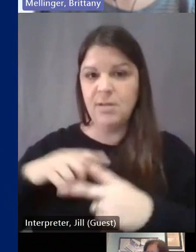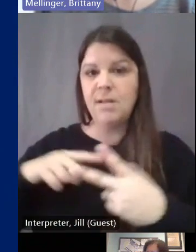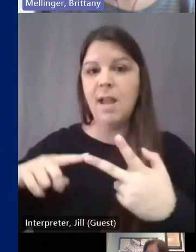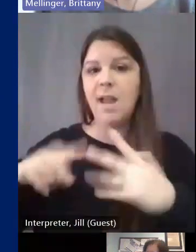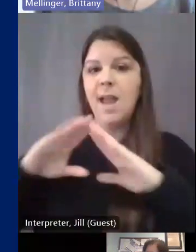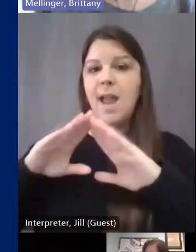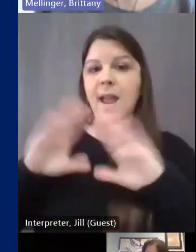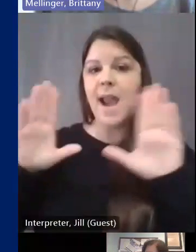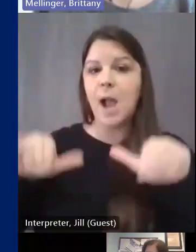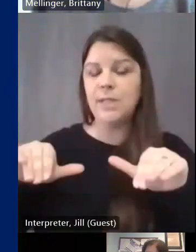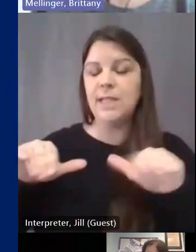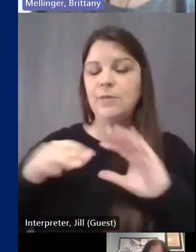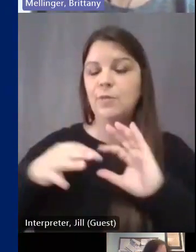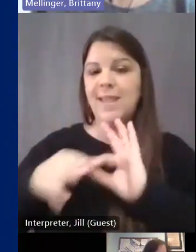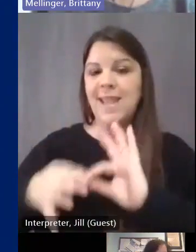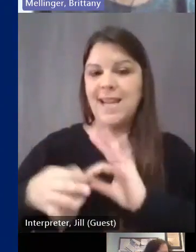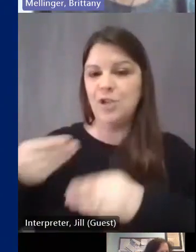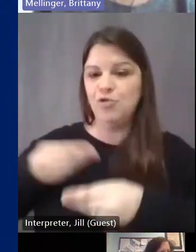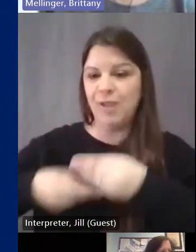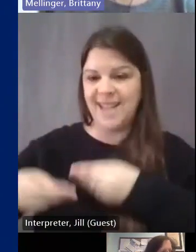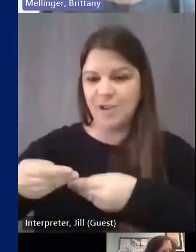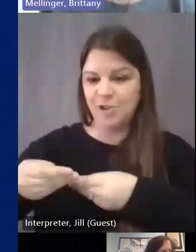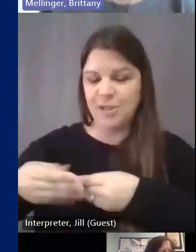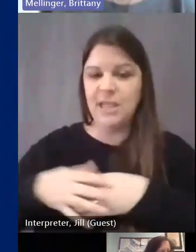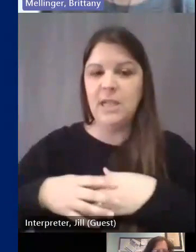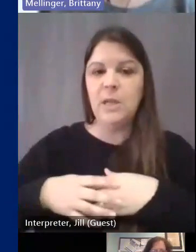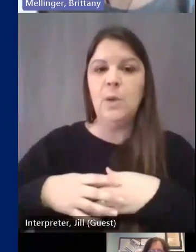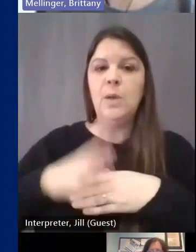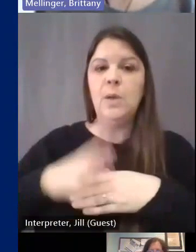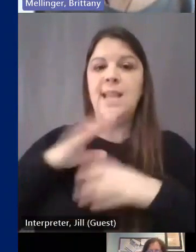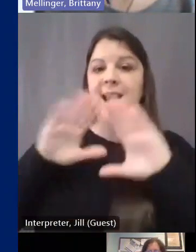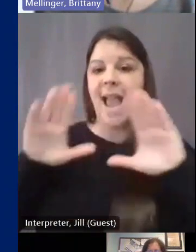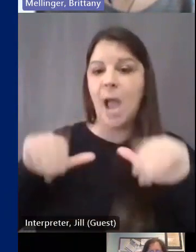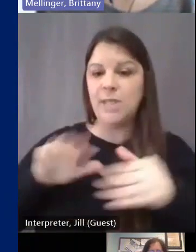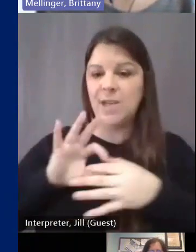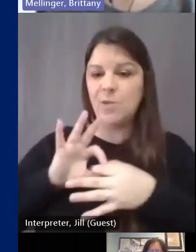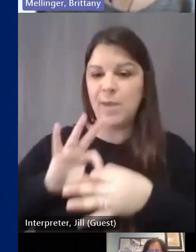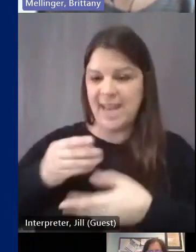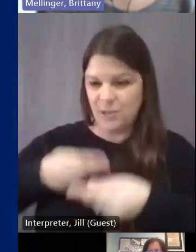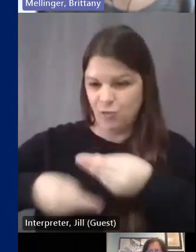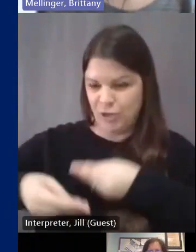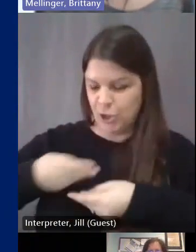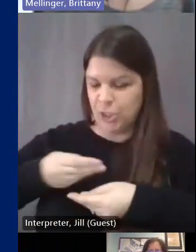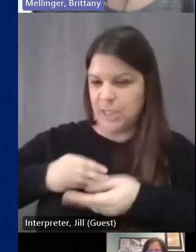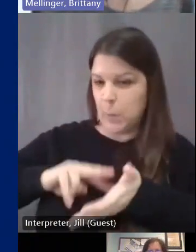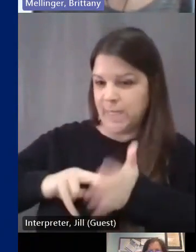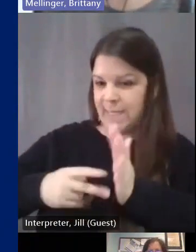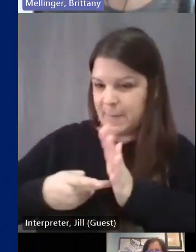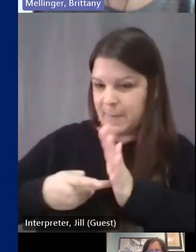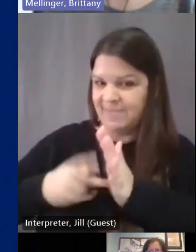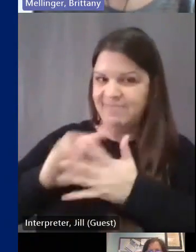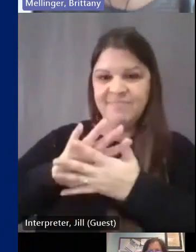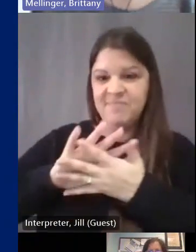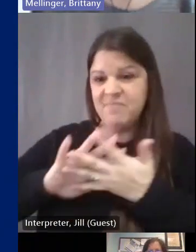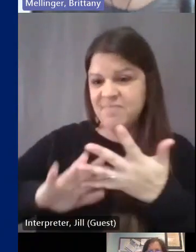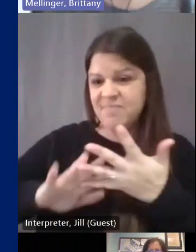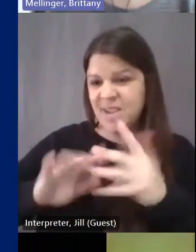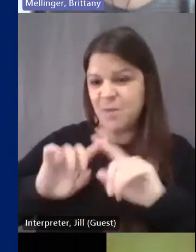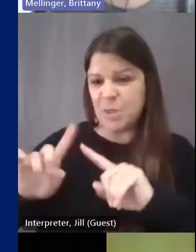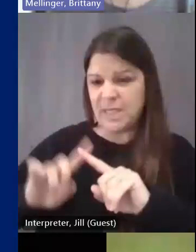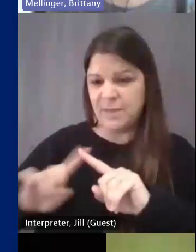related transactions. When I talk about housing related transactions, that could be a number of things